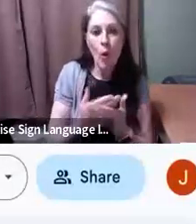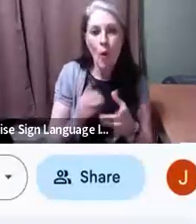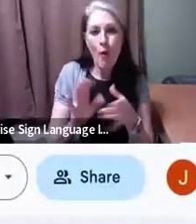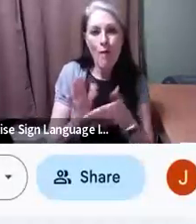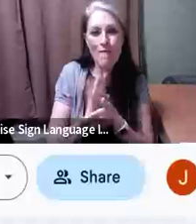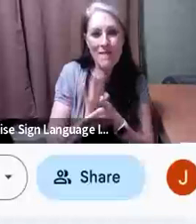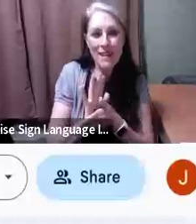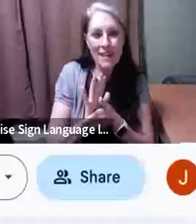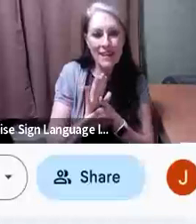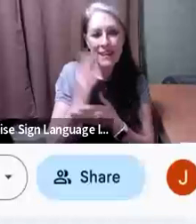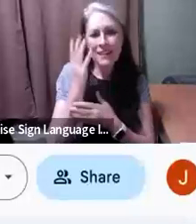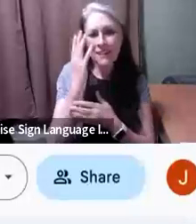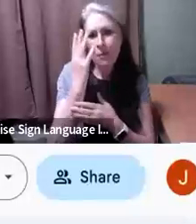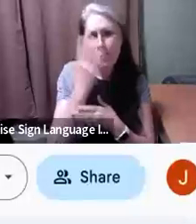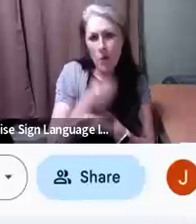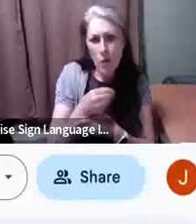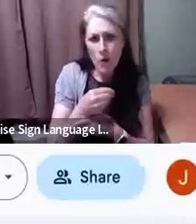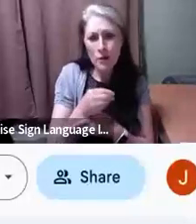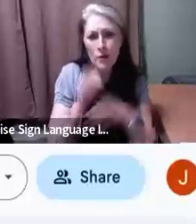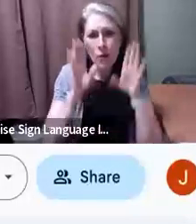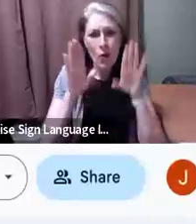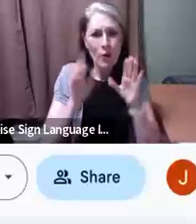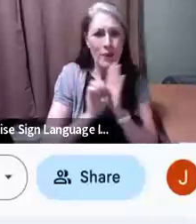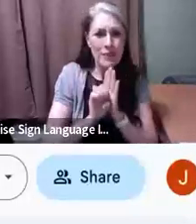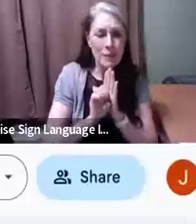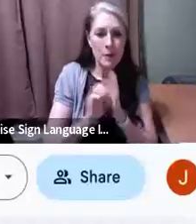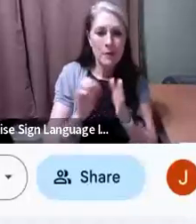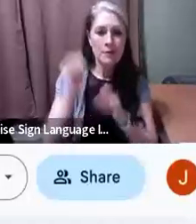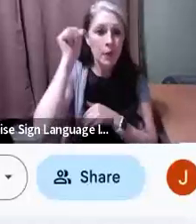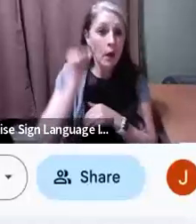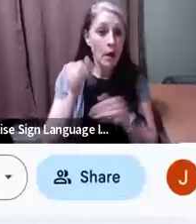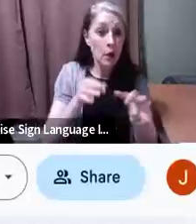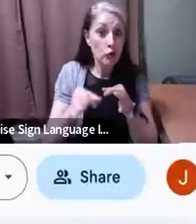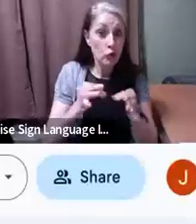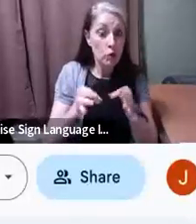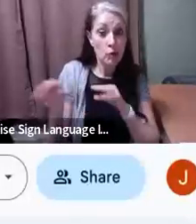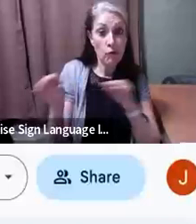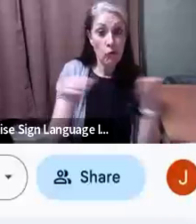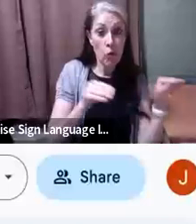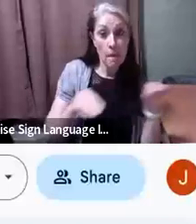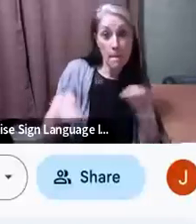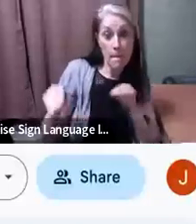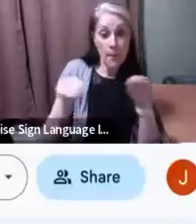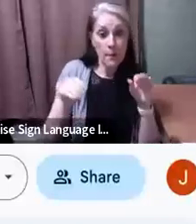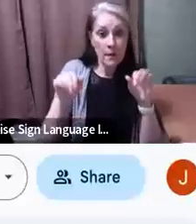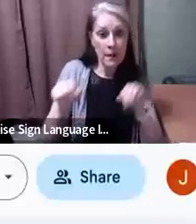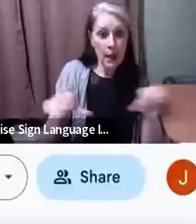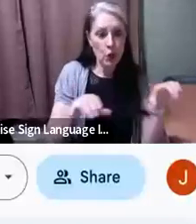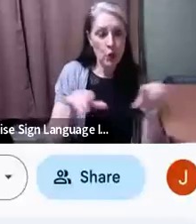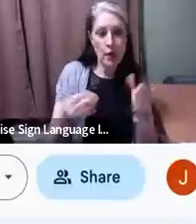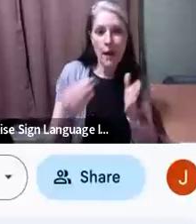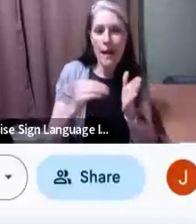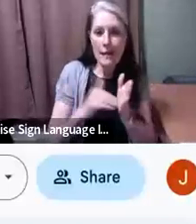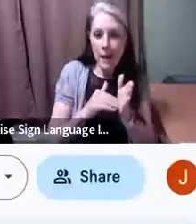It's gorgeous. A great example of how to do audio description for movement. You can do that. Again,